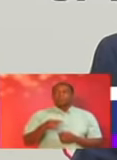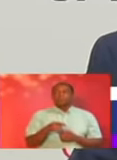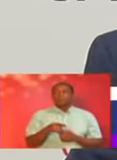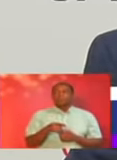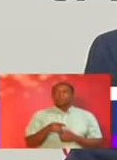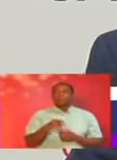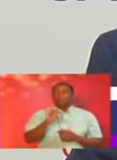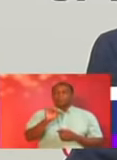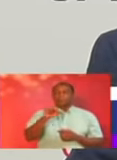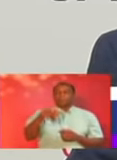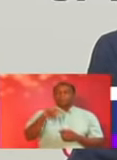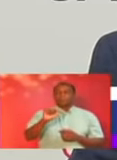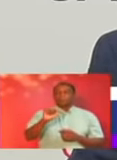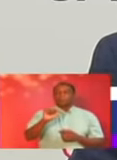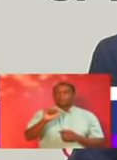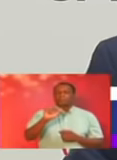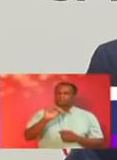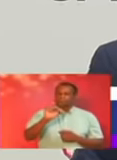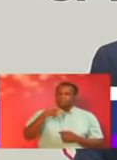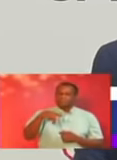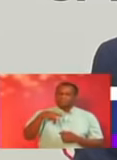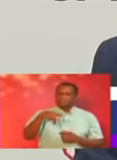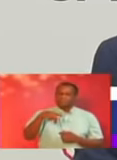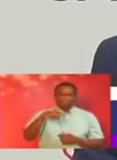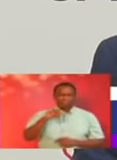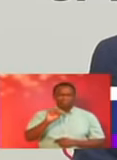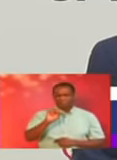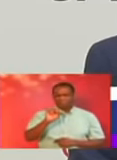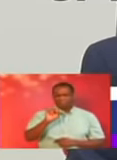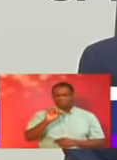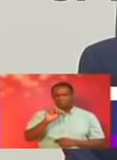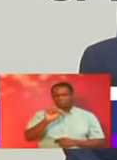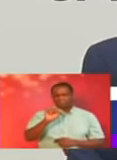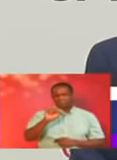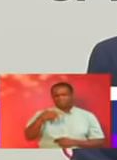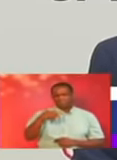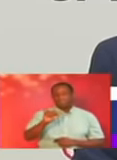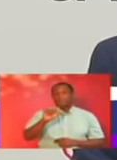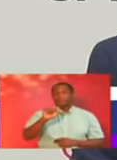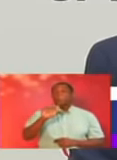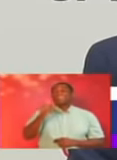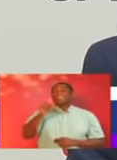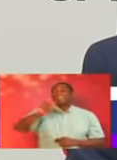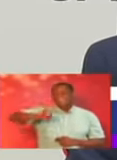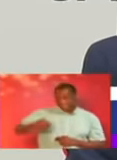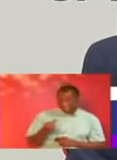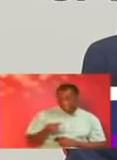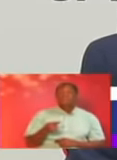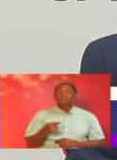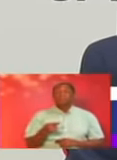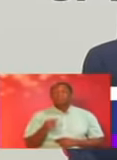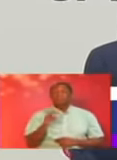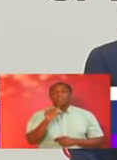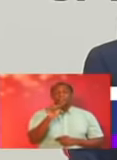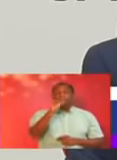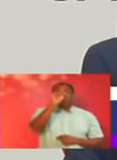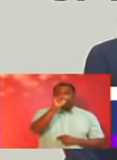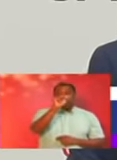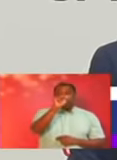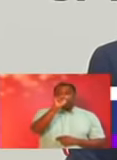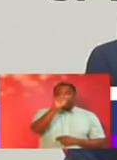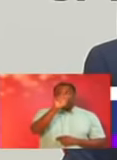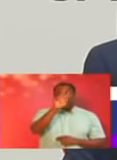10,000, and the Southwest RHA has consistently been the best performing RHA in terms of share numbers.